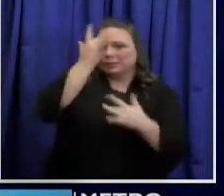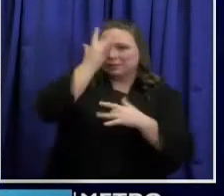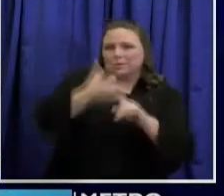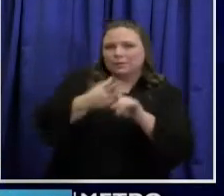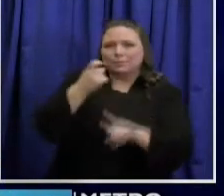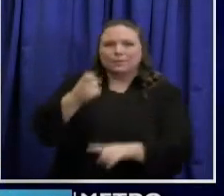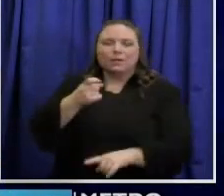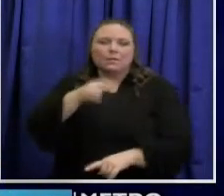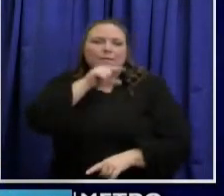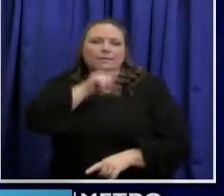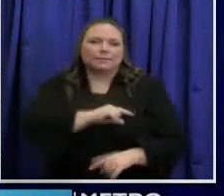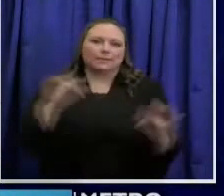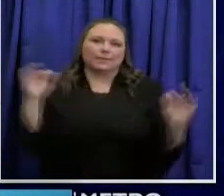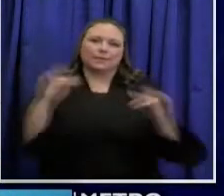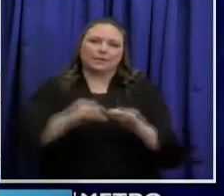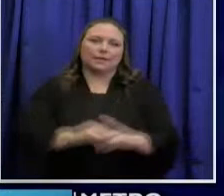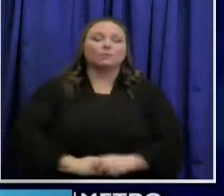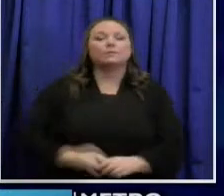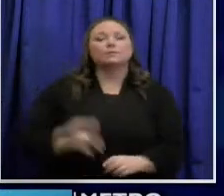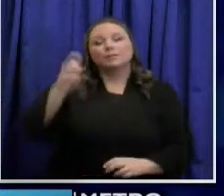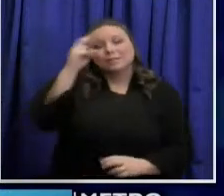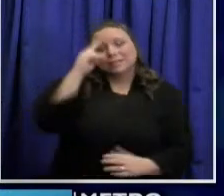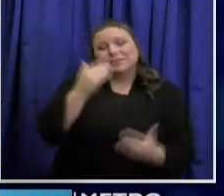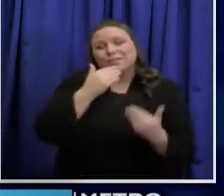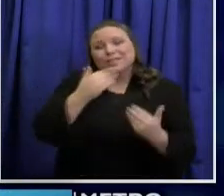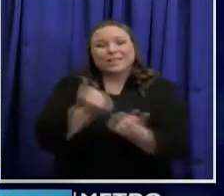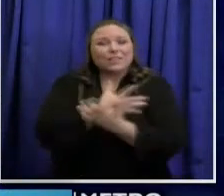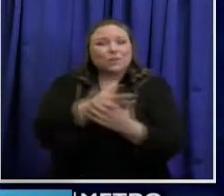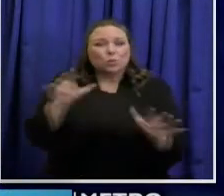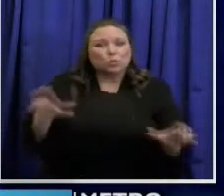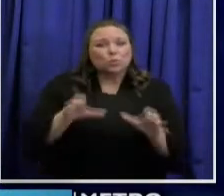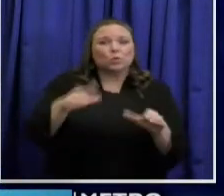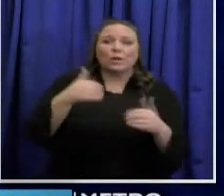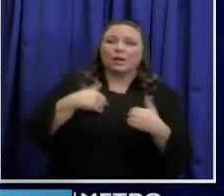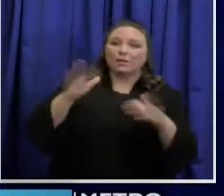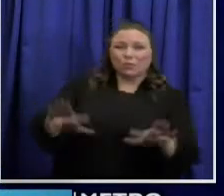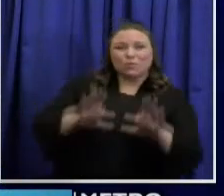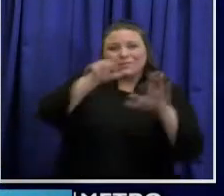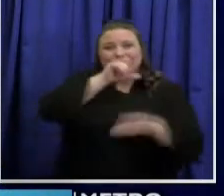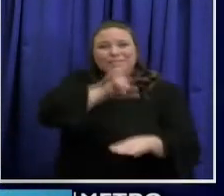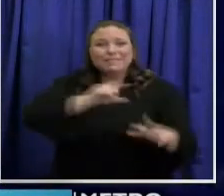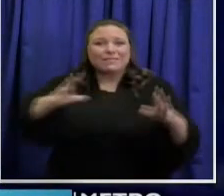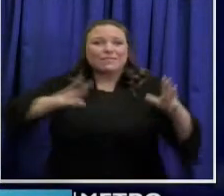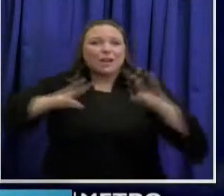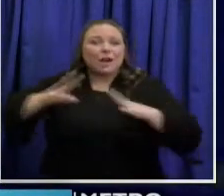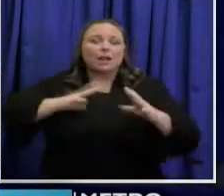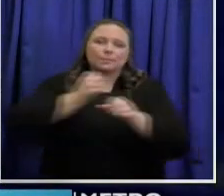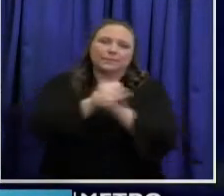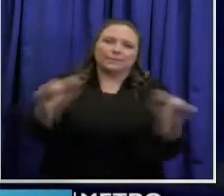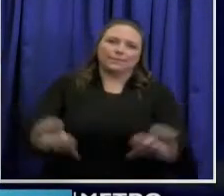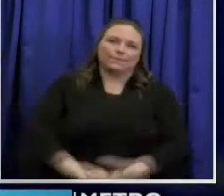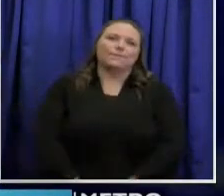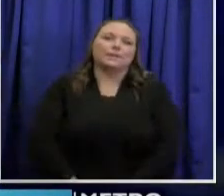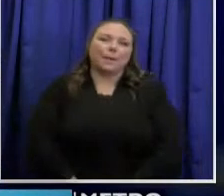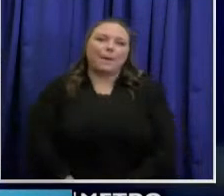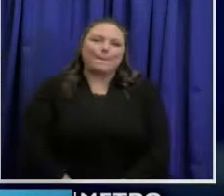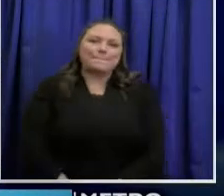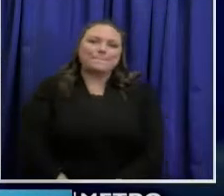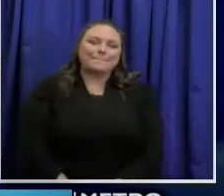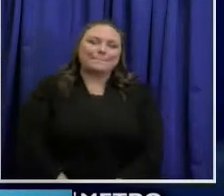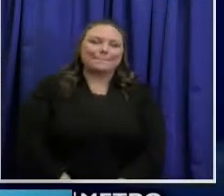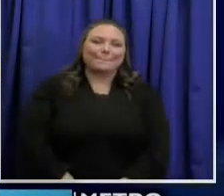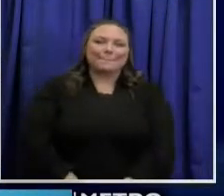tests. Nashville, thanks for all you do. I hope everyone has a wonderful Thanksgiving holiday, and please be safe.